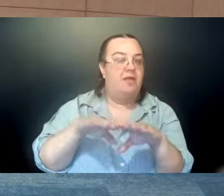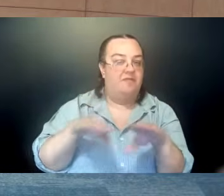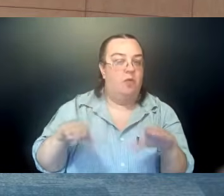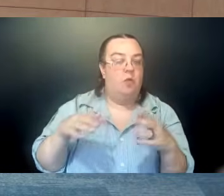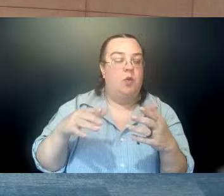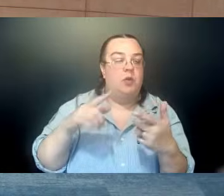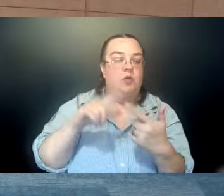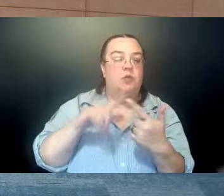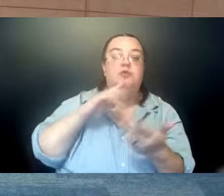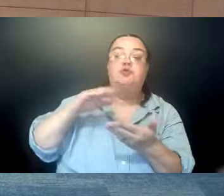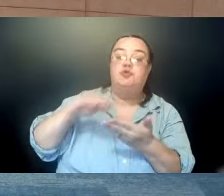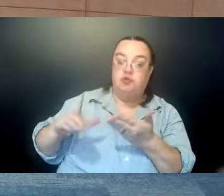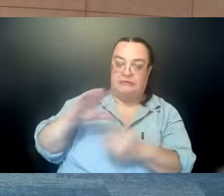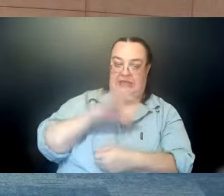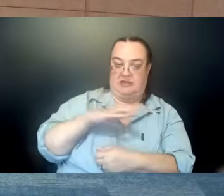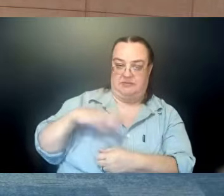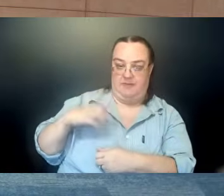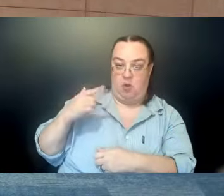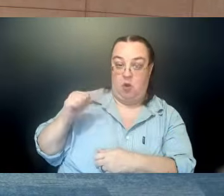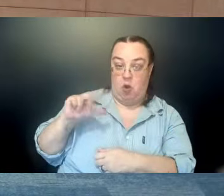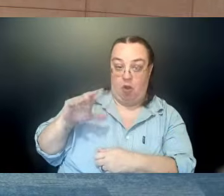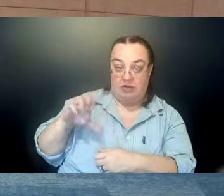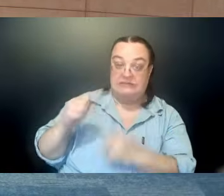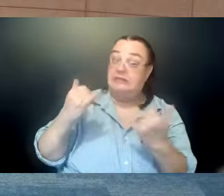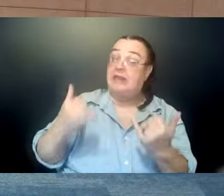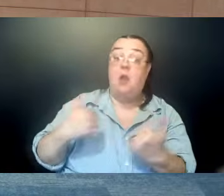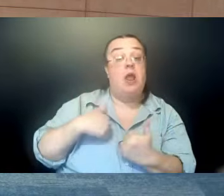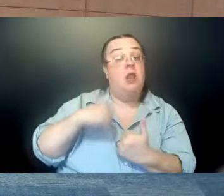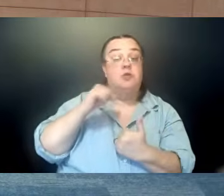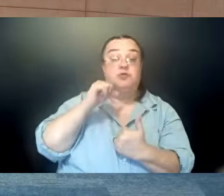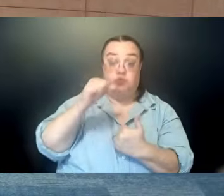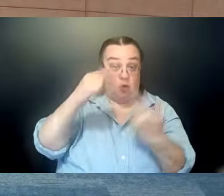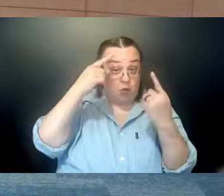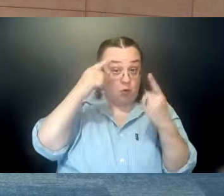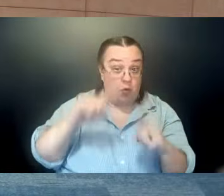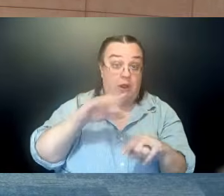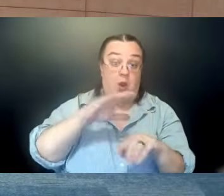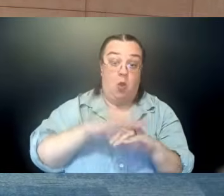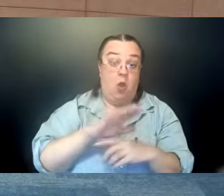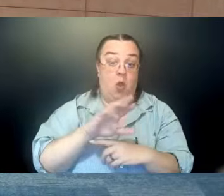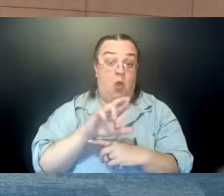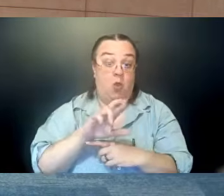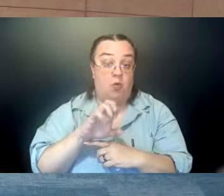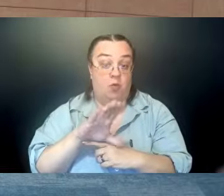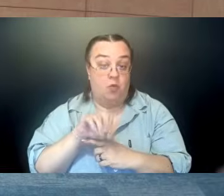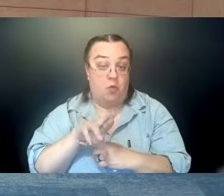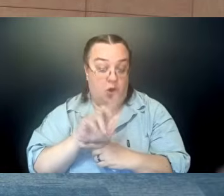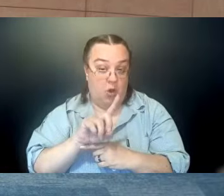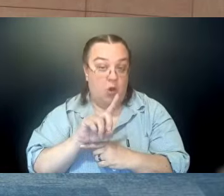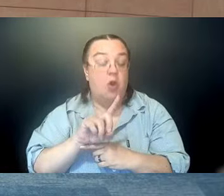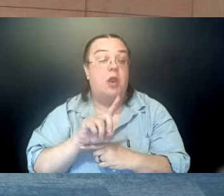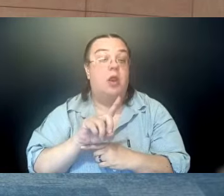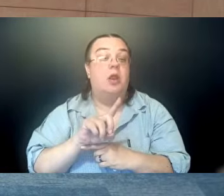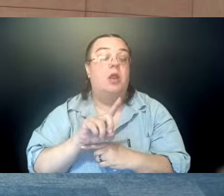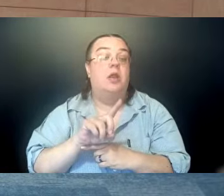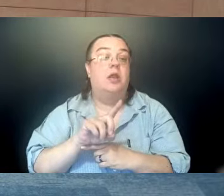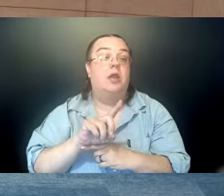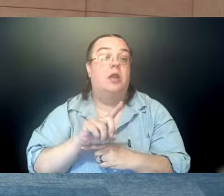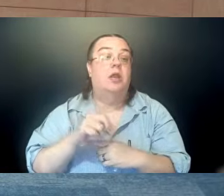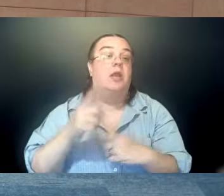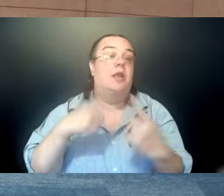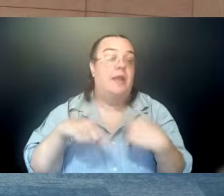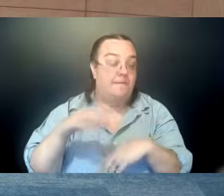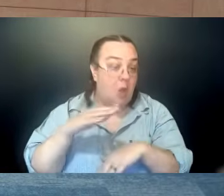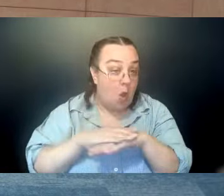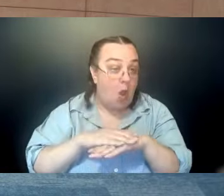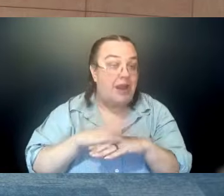to excuse Councilmember Garces. Now, I don't agree on the record of coming on and stating